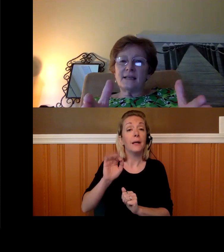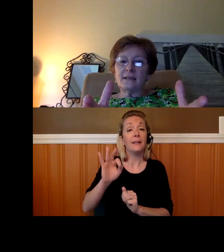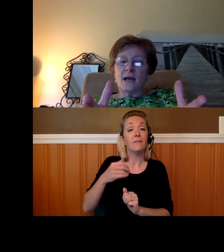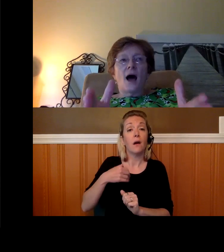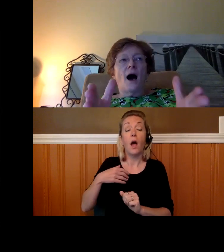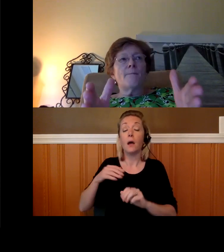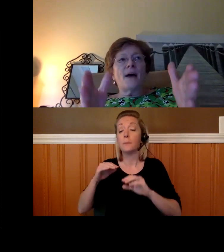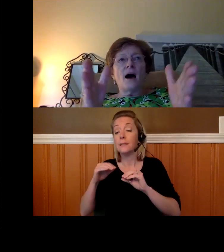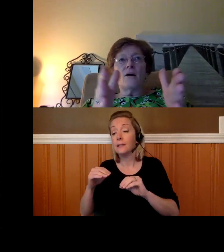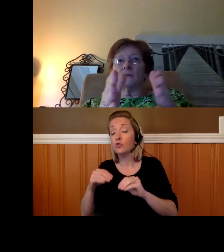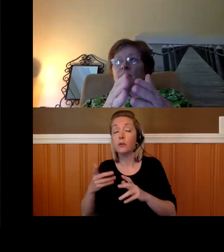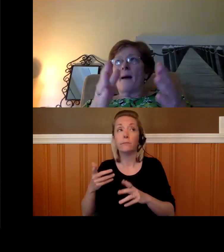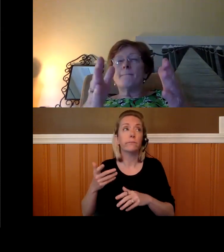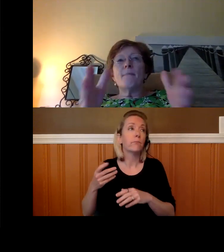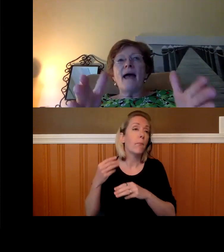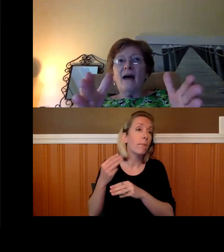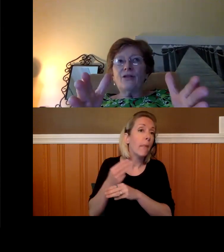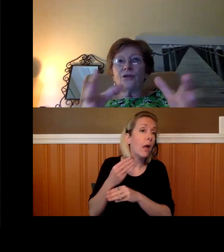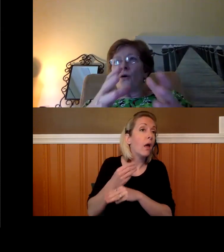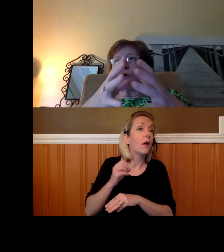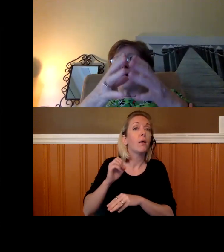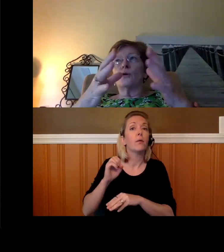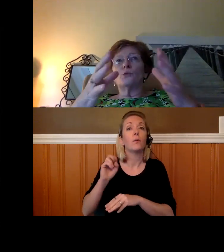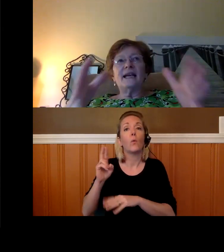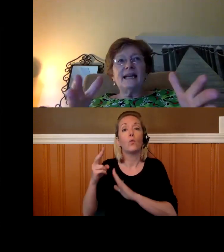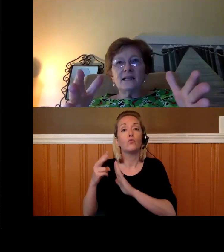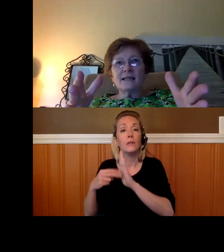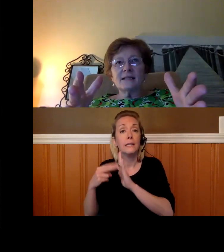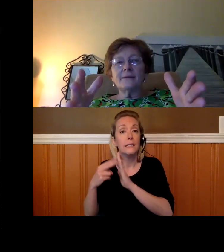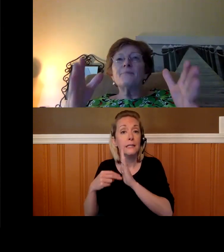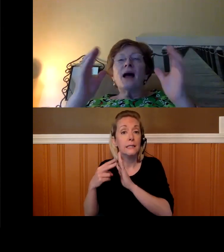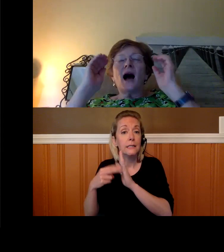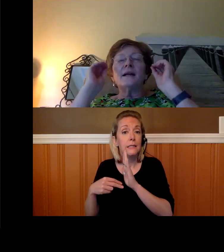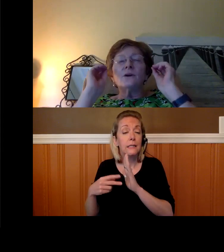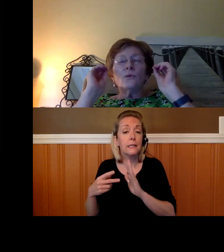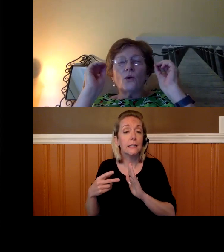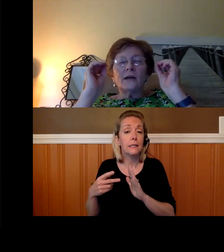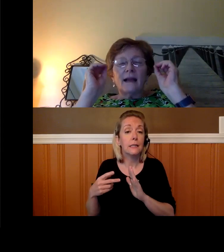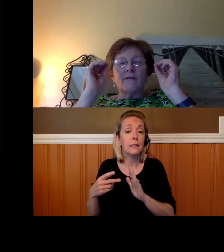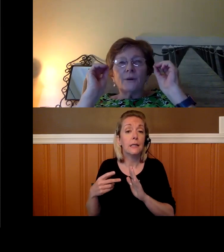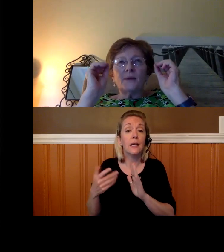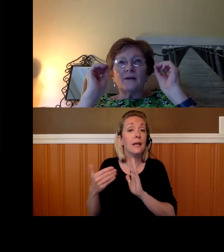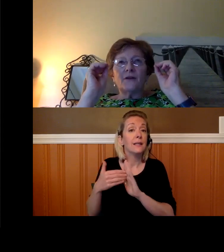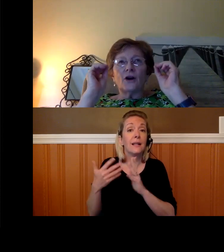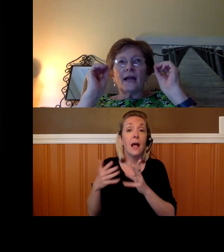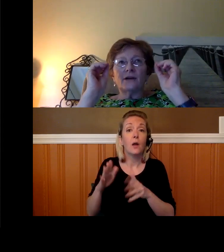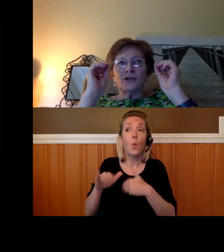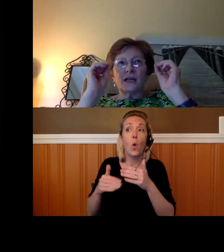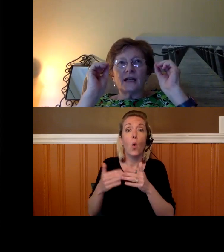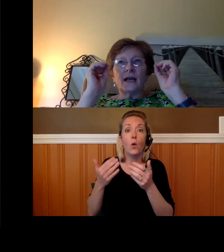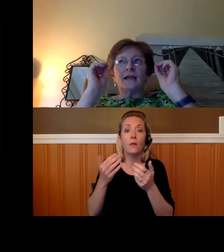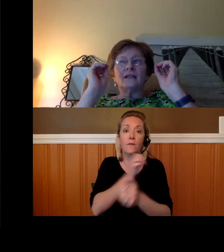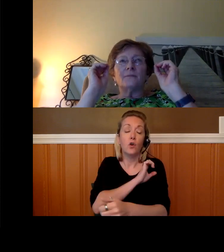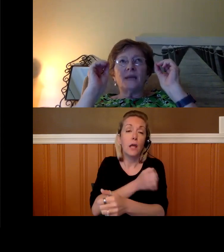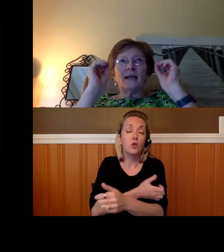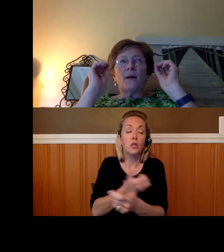about math or a reading lesson, I don't want every bit of her energy to be